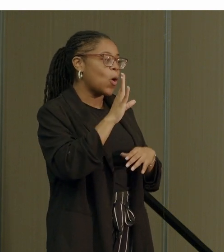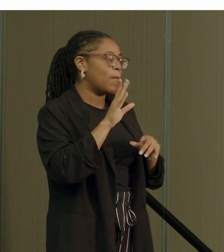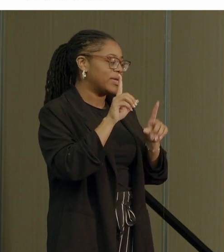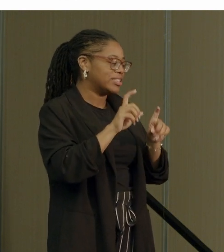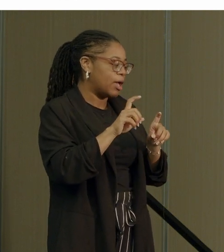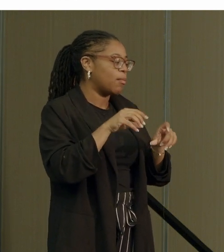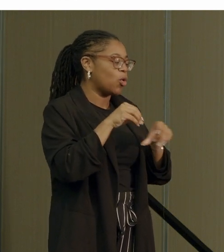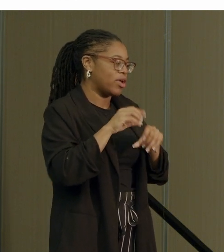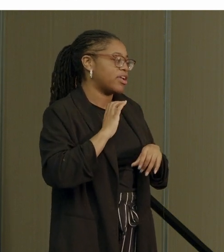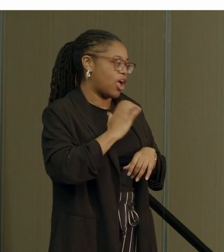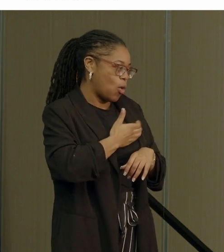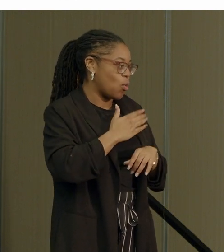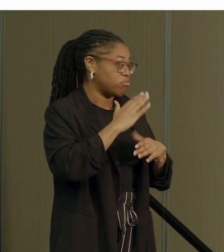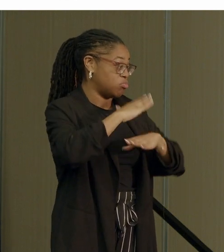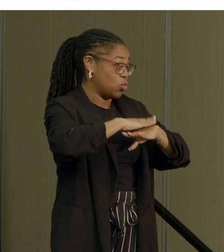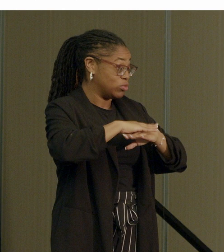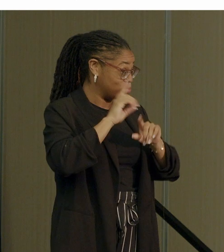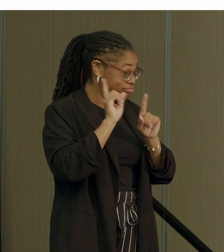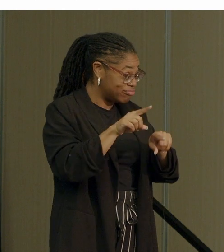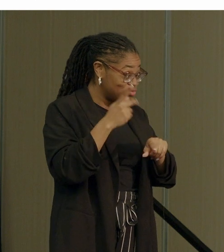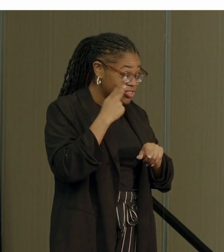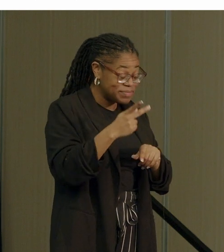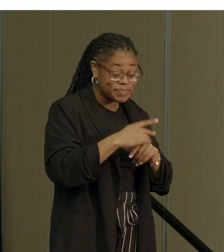booths, so please come check it out.